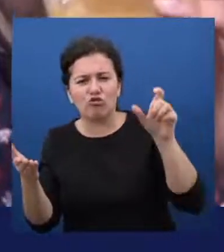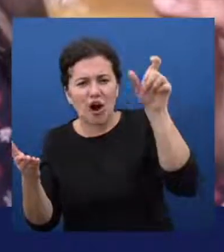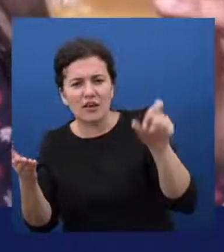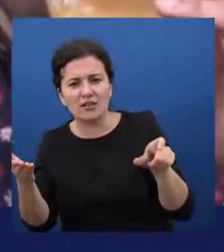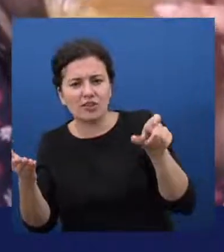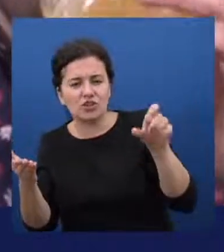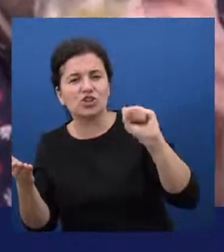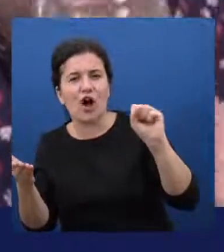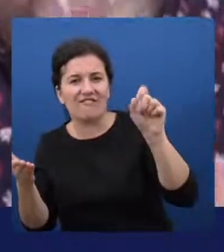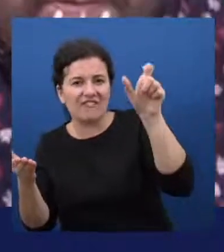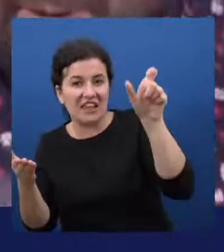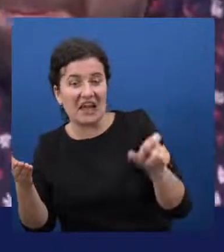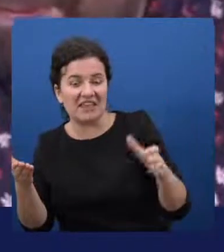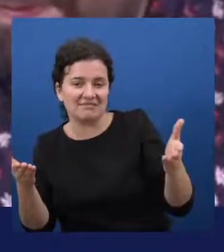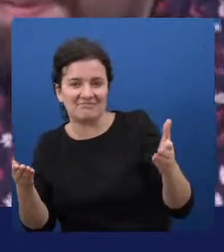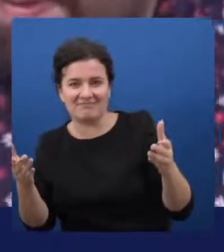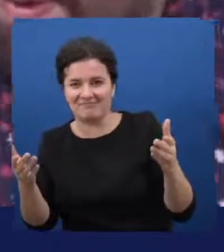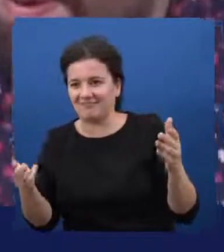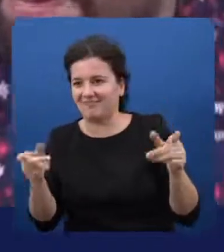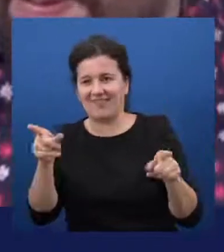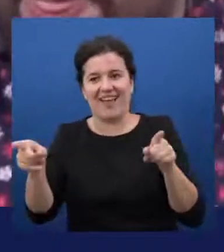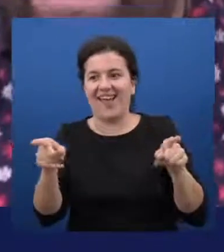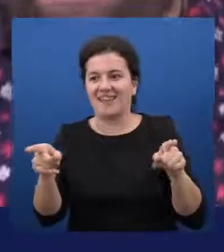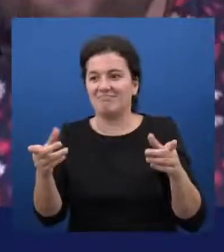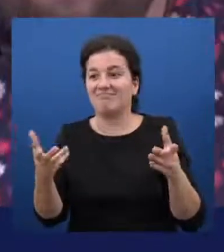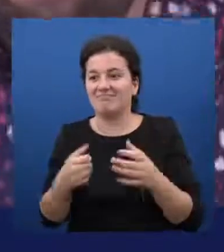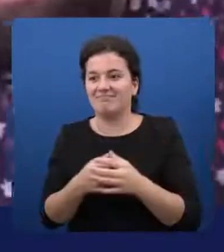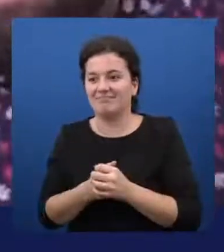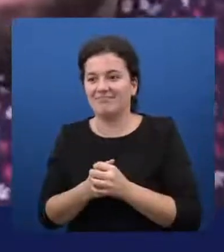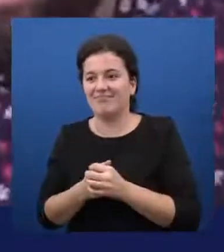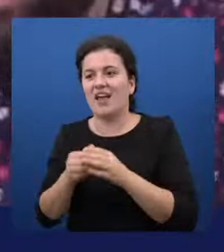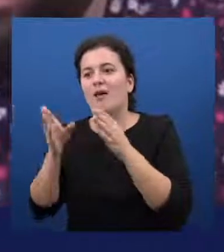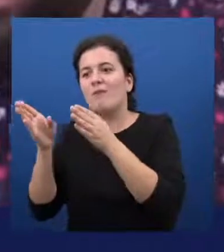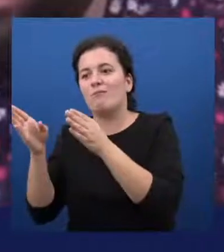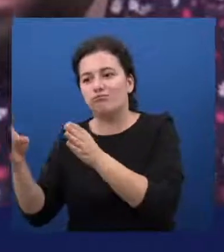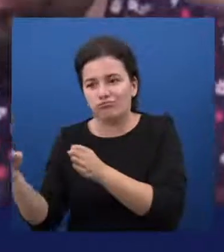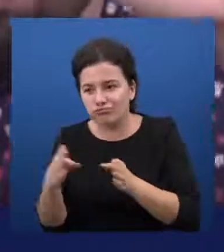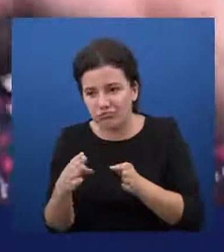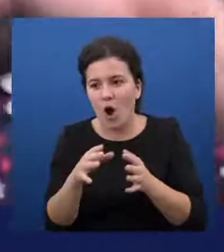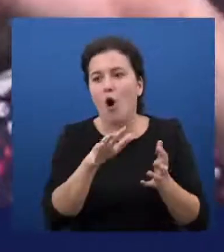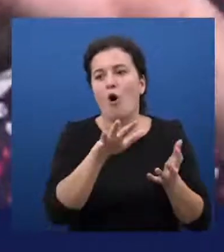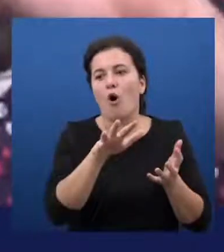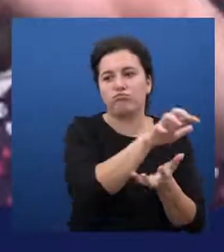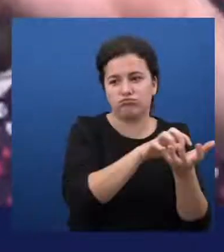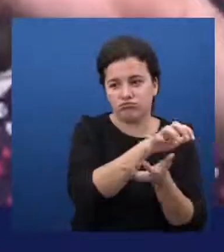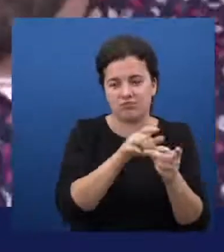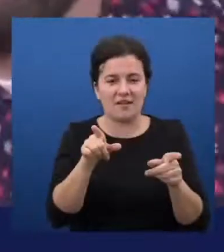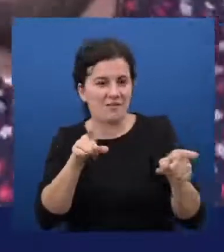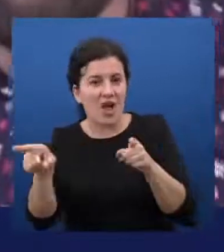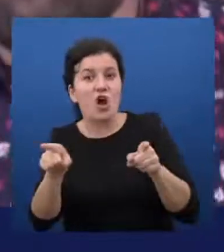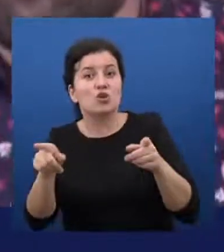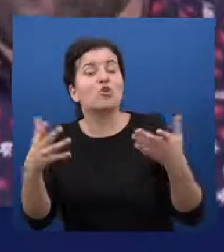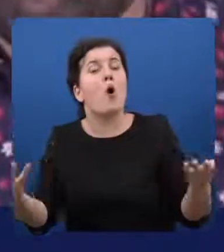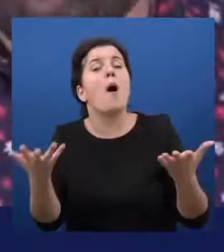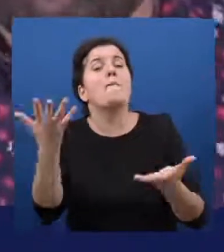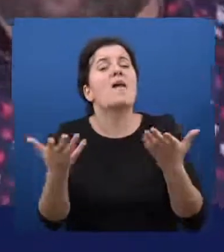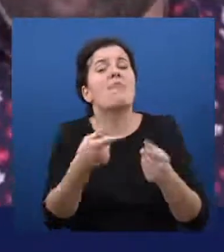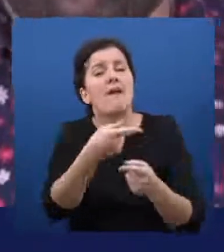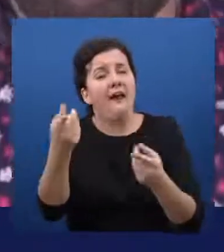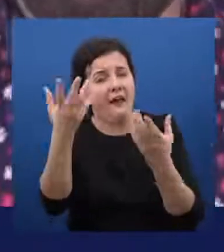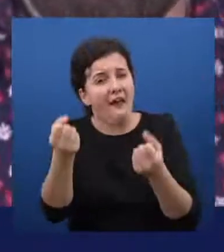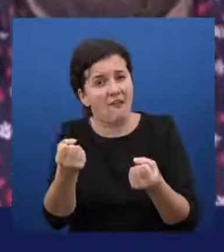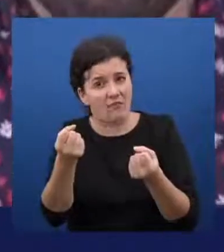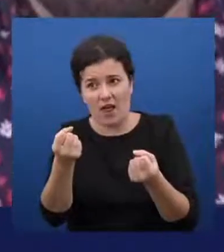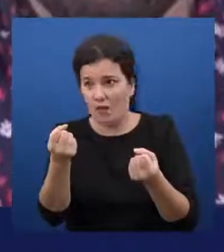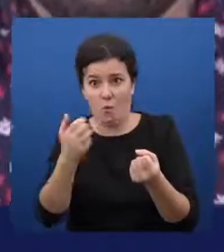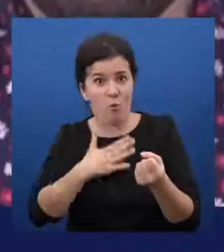to the neat guys? And I have to say, in this case, since my sound is really bad today, I'm really happy that you're having this conversation, actually. Well, and I'm learning a lot